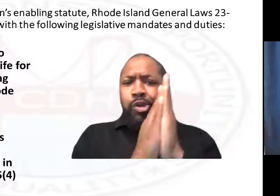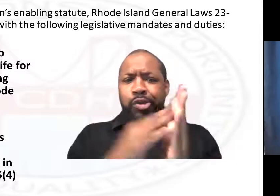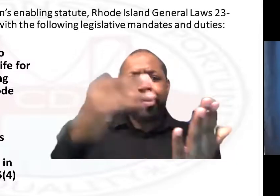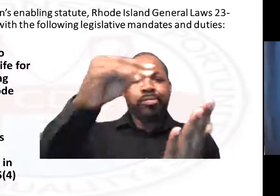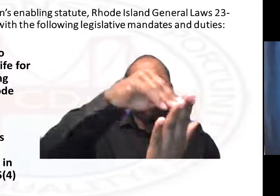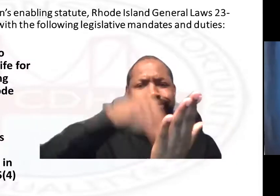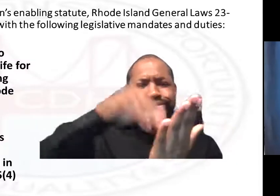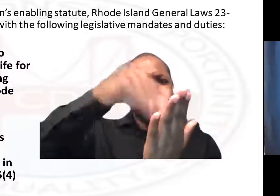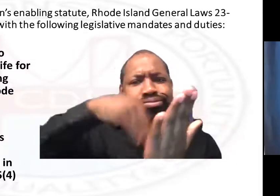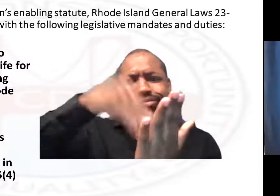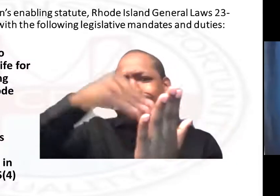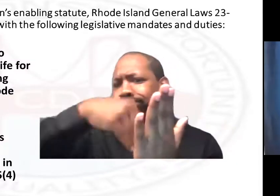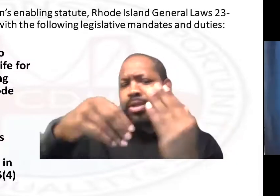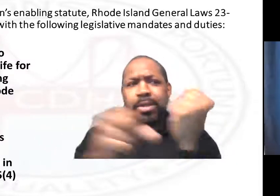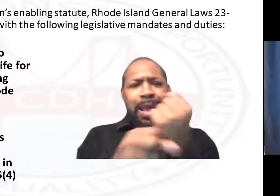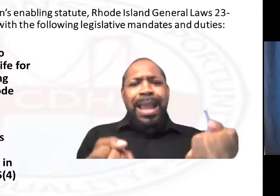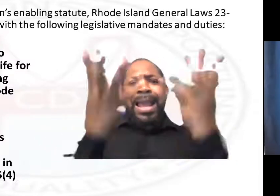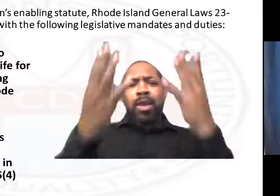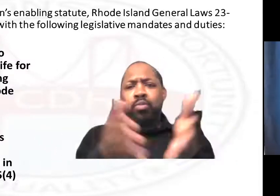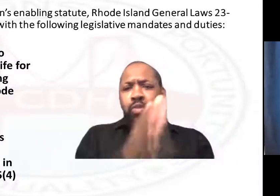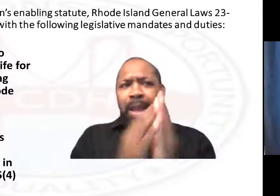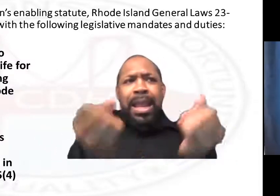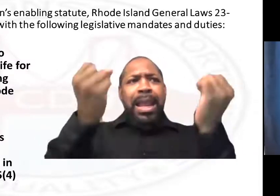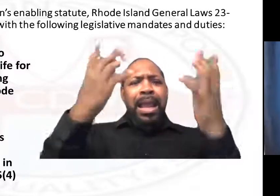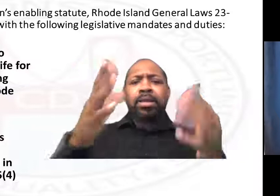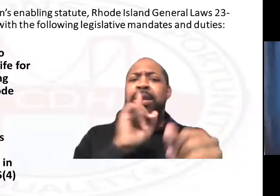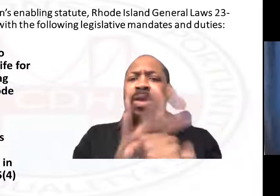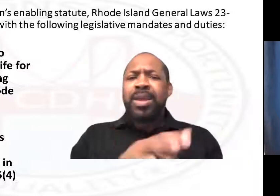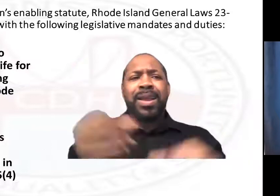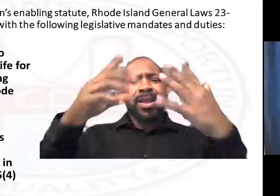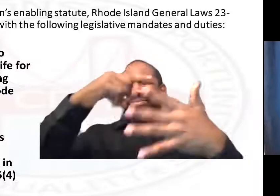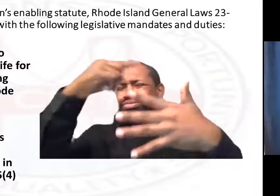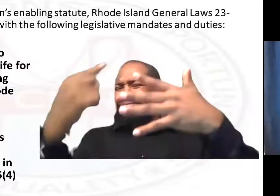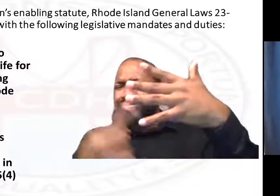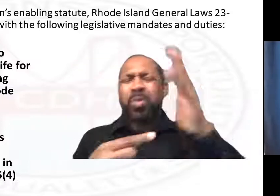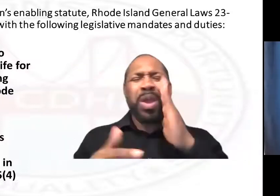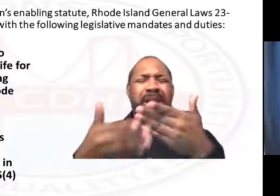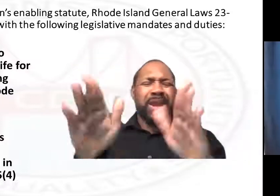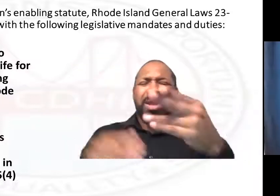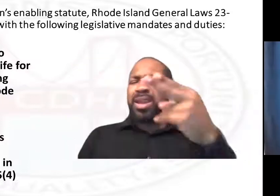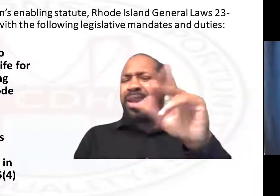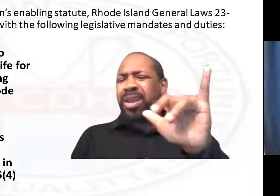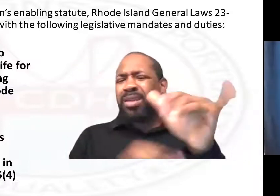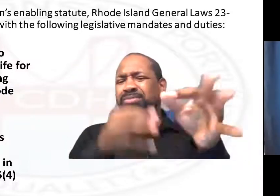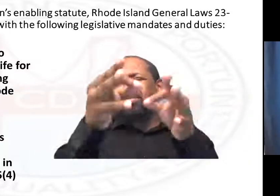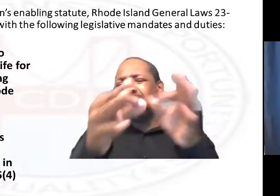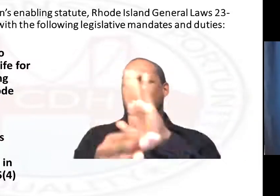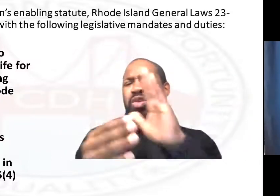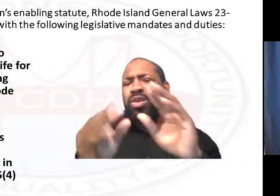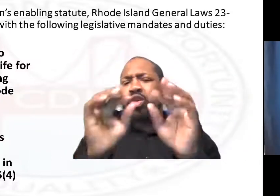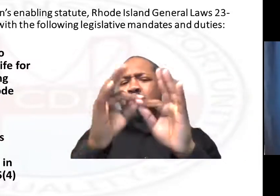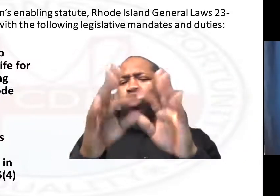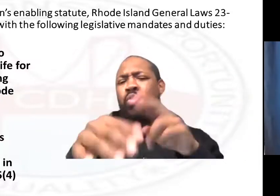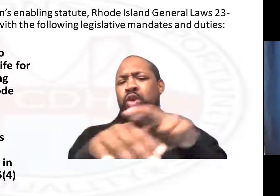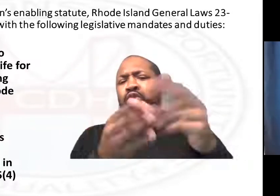that we're counting, we're making the statistics that need, creating the data, how many requests are been made, how many have been filled,